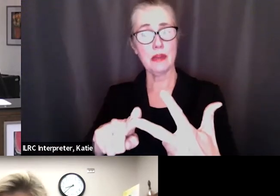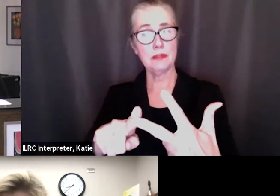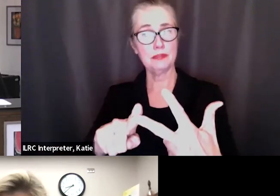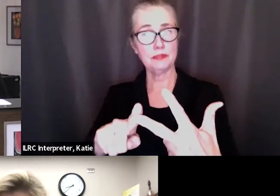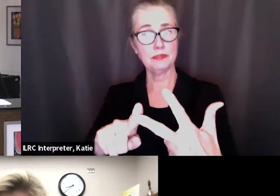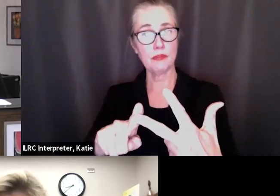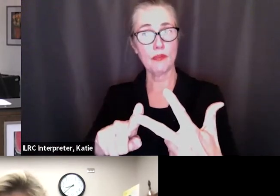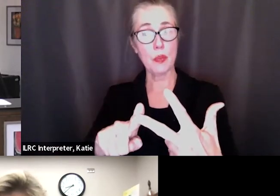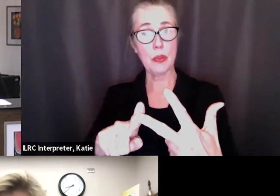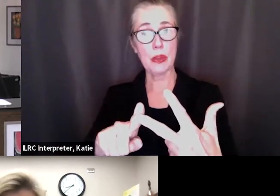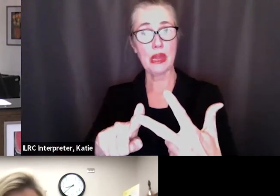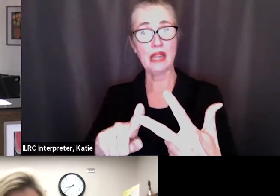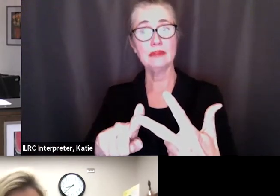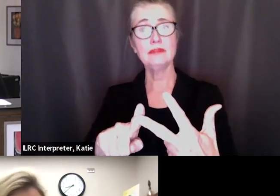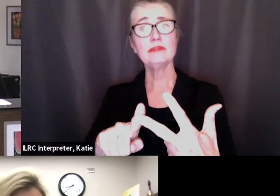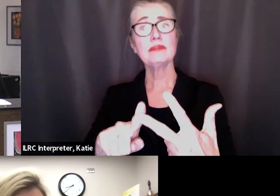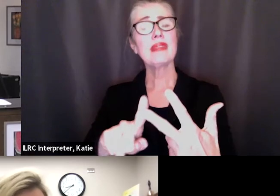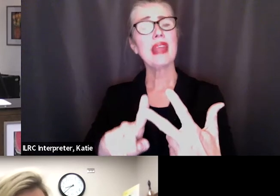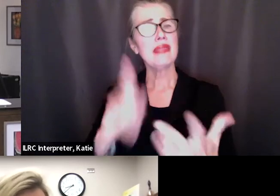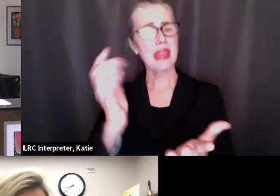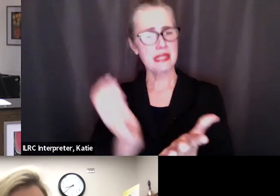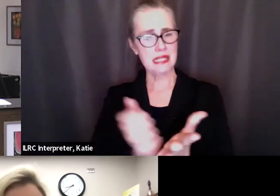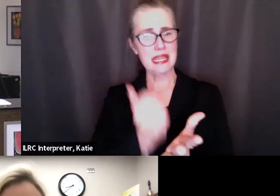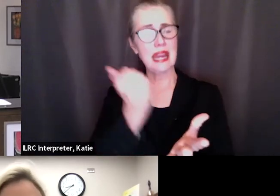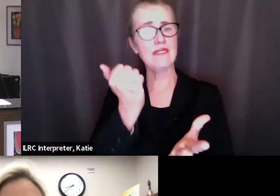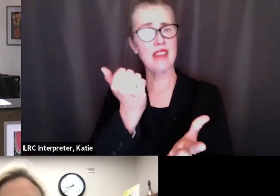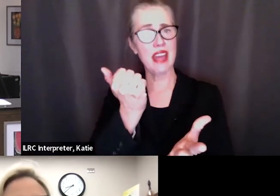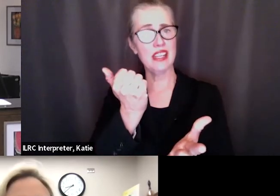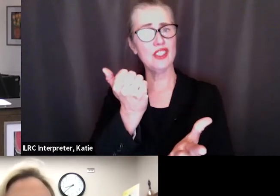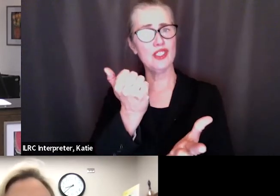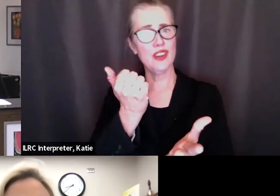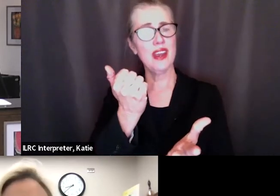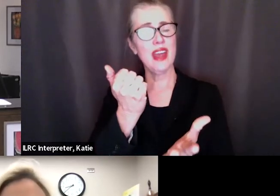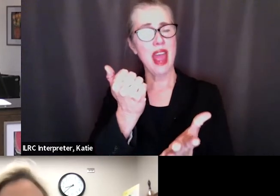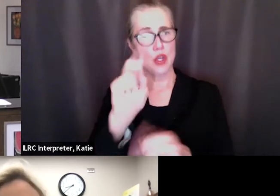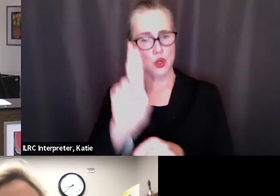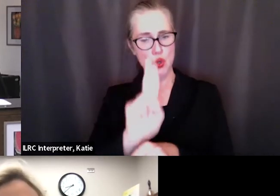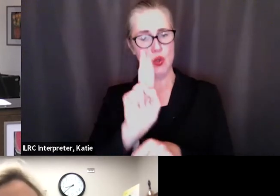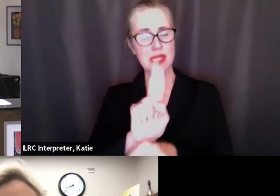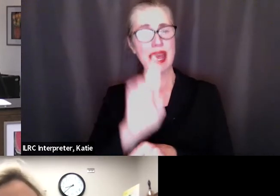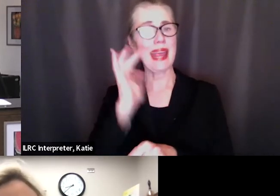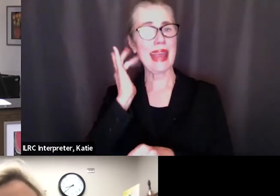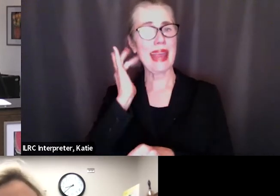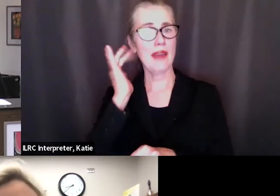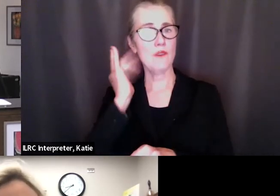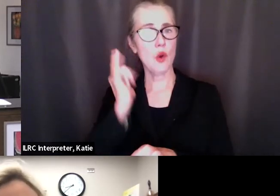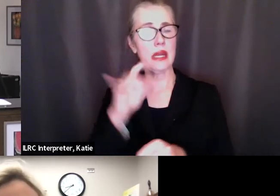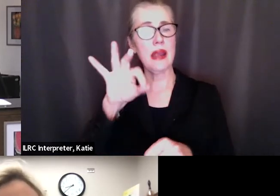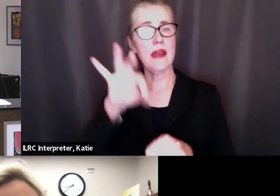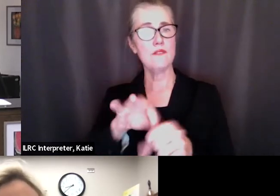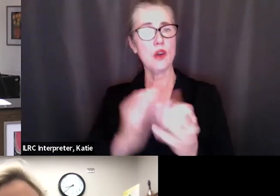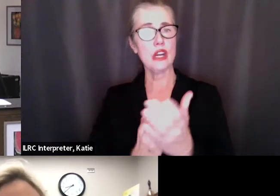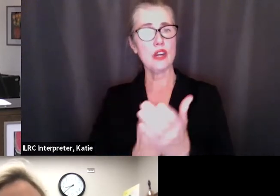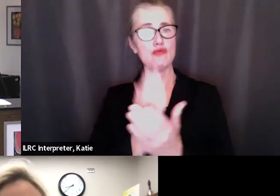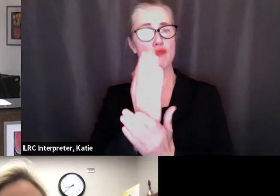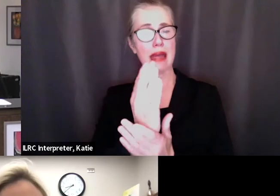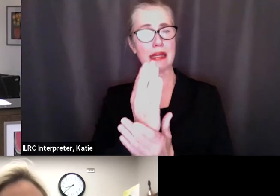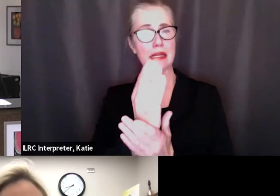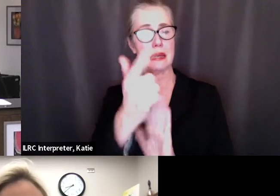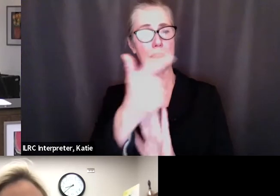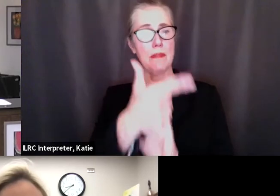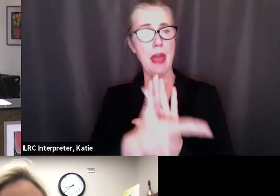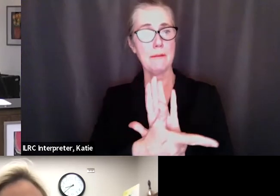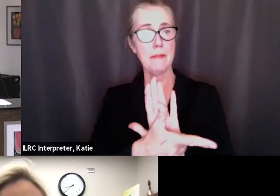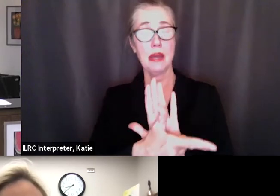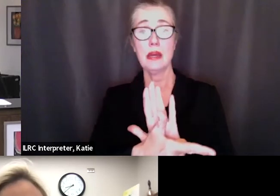clearly implement the california voting rights act equity 7 map for example does combine the east side and west side